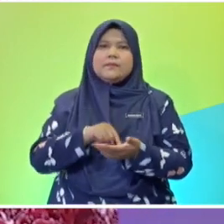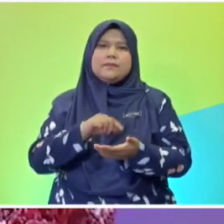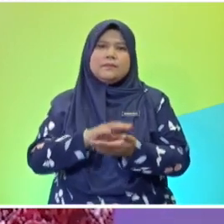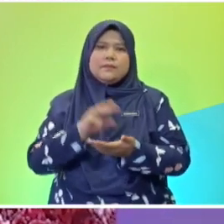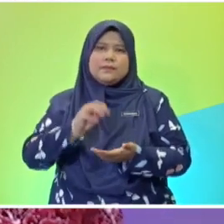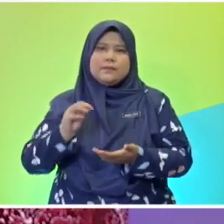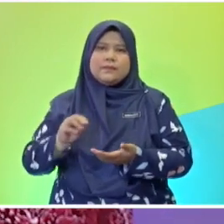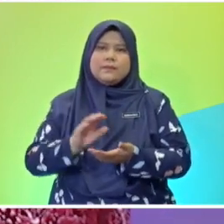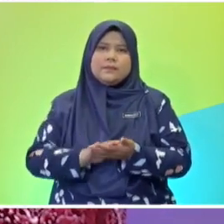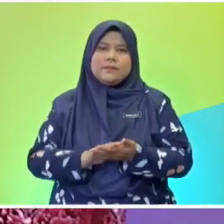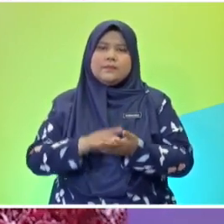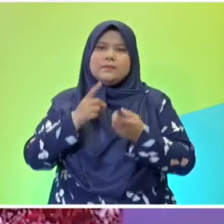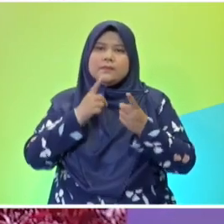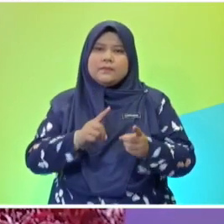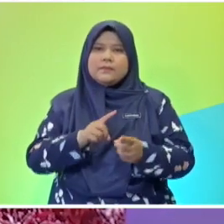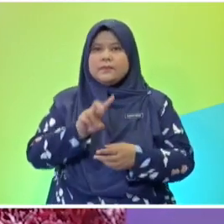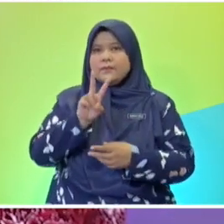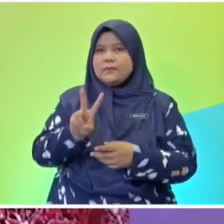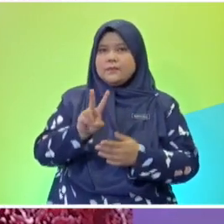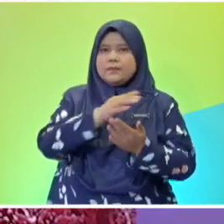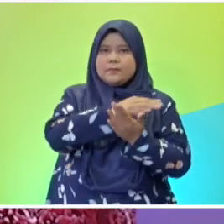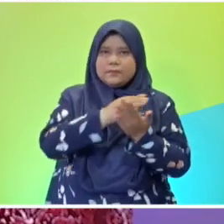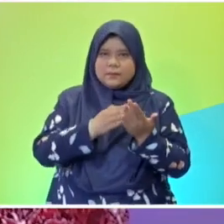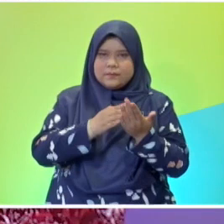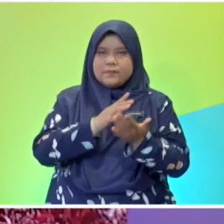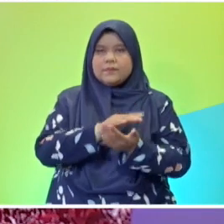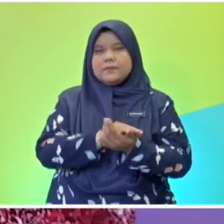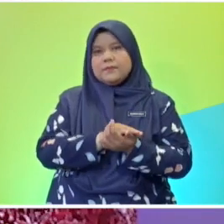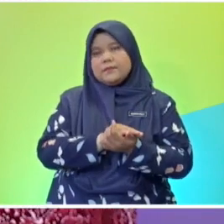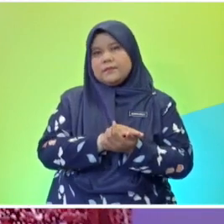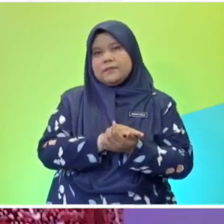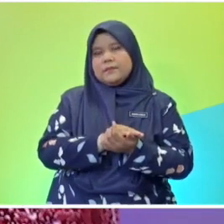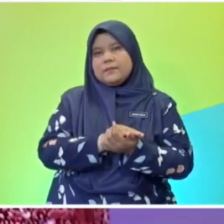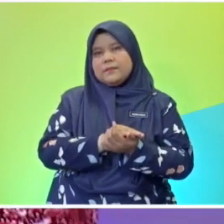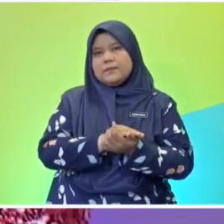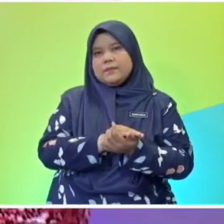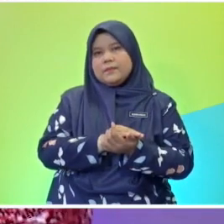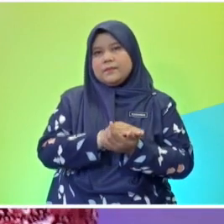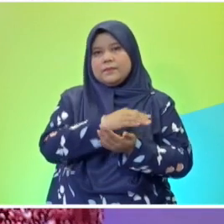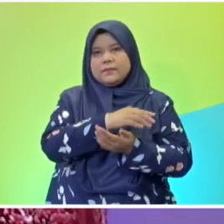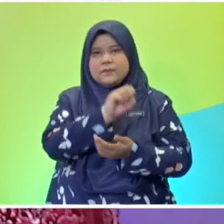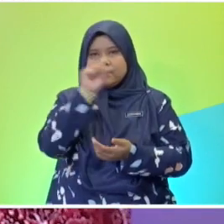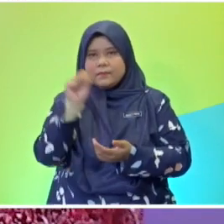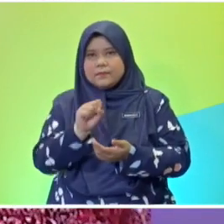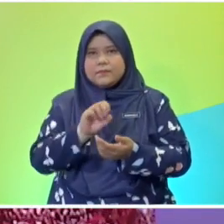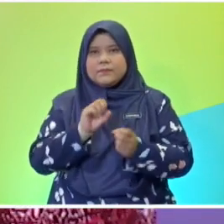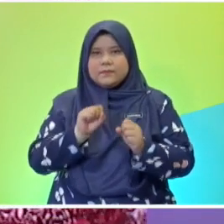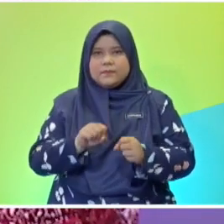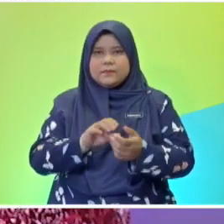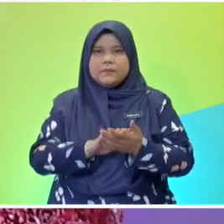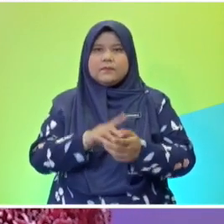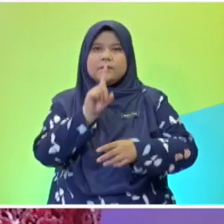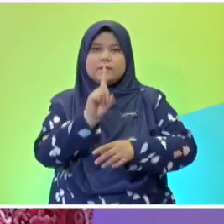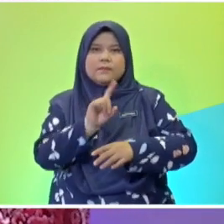are going to answer 2 parts. 2 parts. Okay, mean that there are 2 questions. And this question must be completed within 1